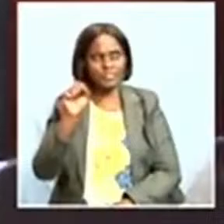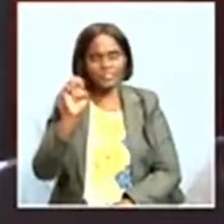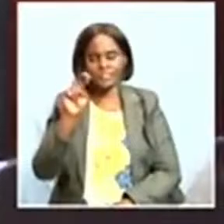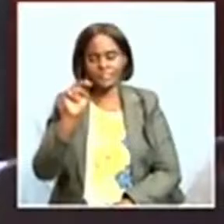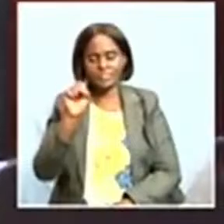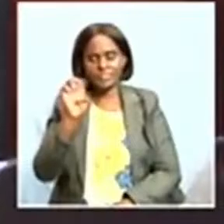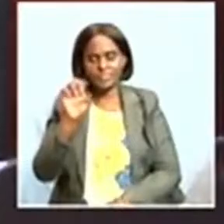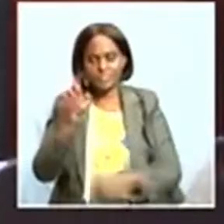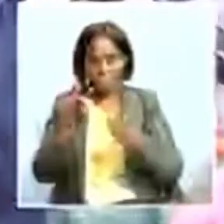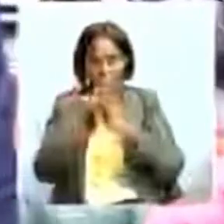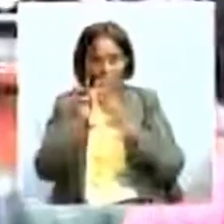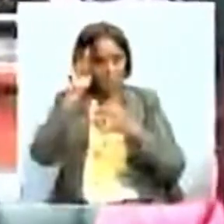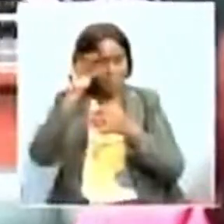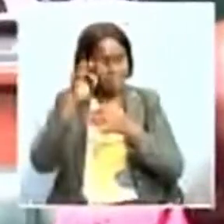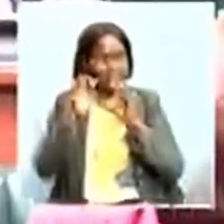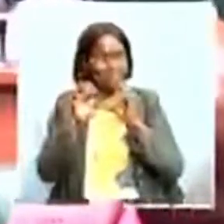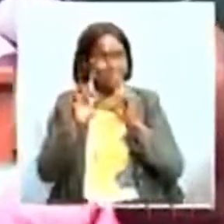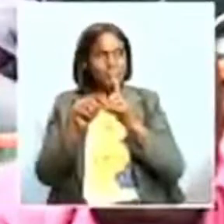Minister of Education.